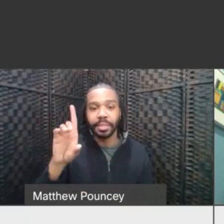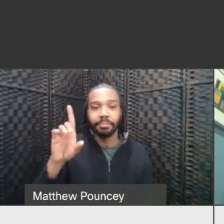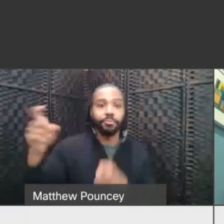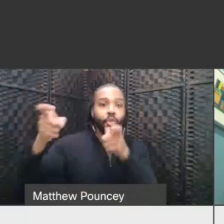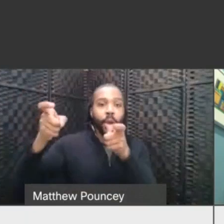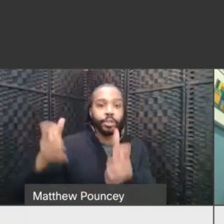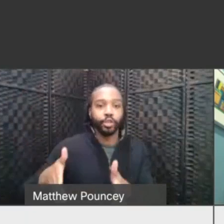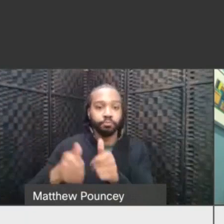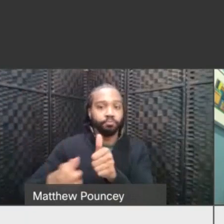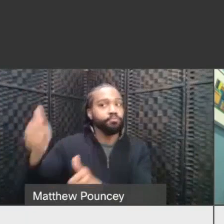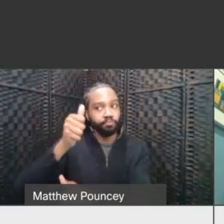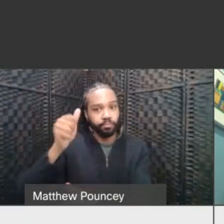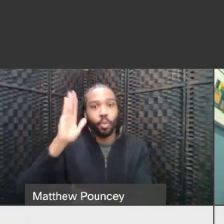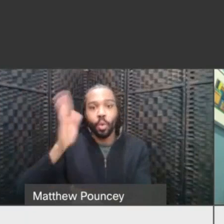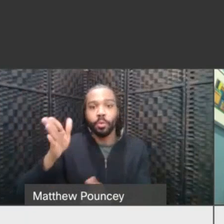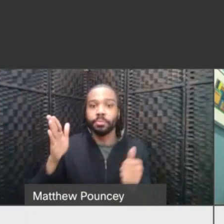this.